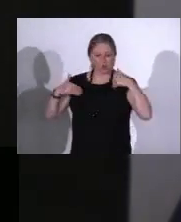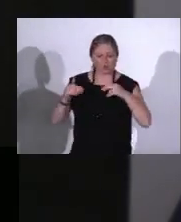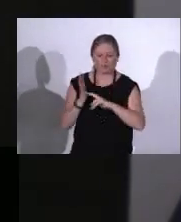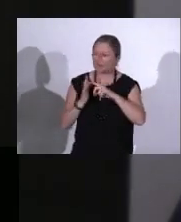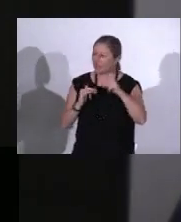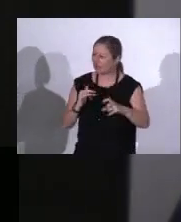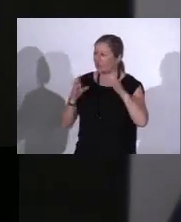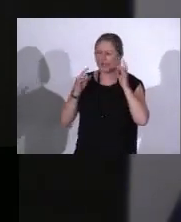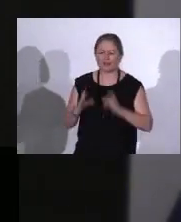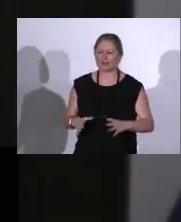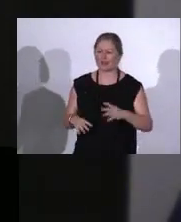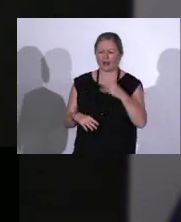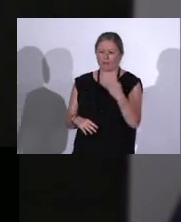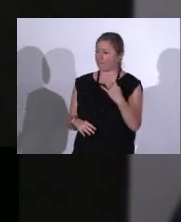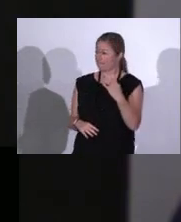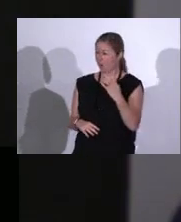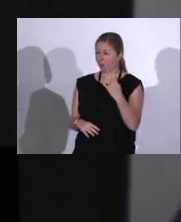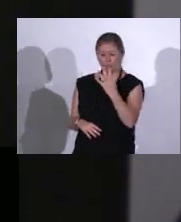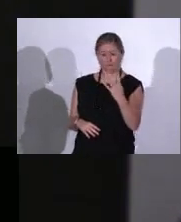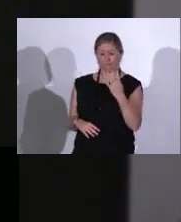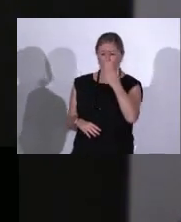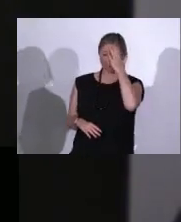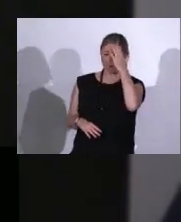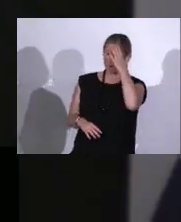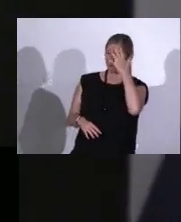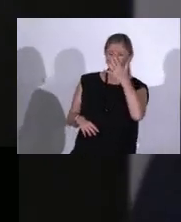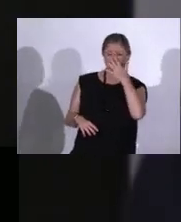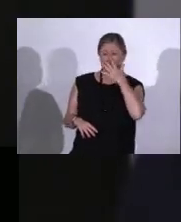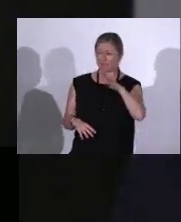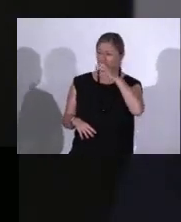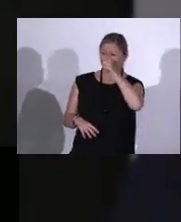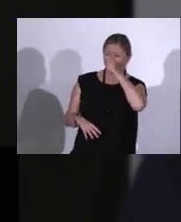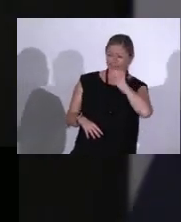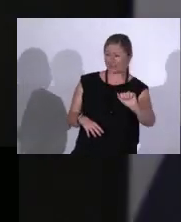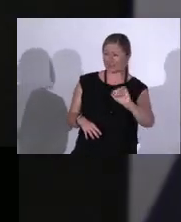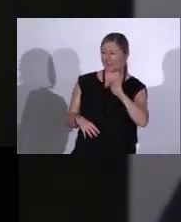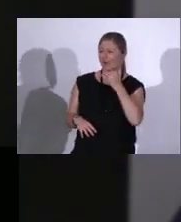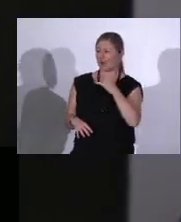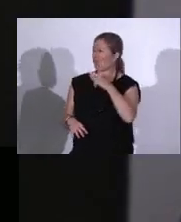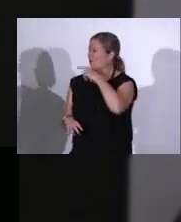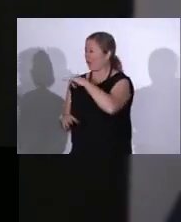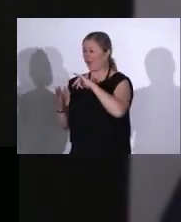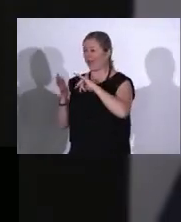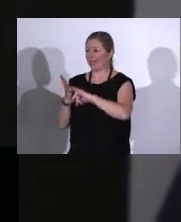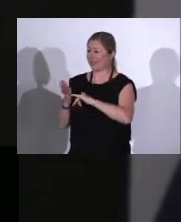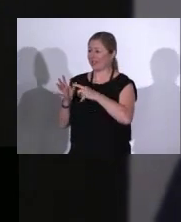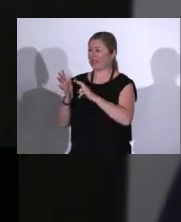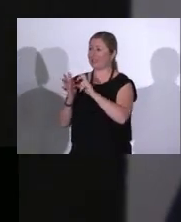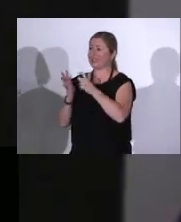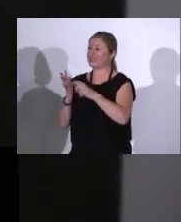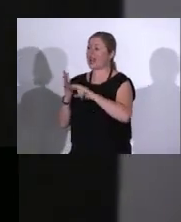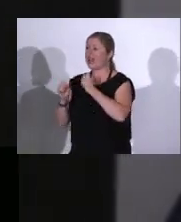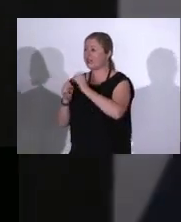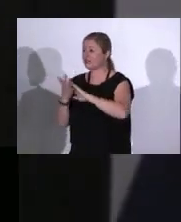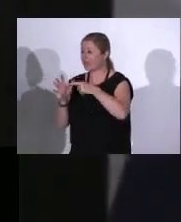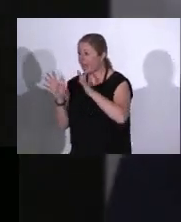started with four mums in the 50s or 60s, or whether it's the Sandringham program, or whether it's the Furbank program, I think